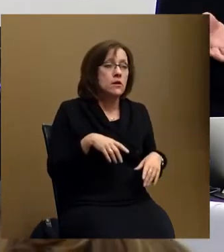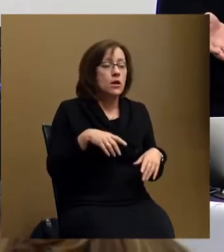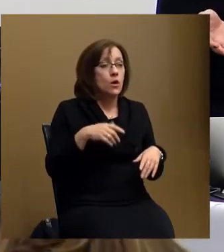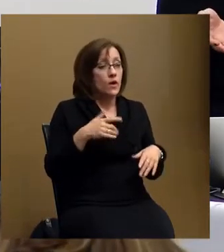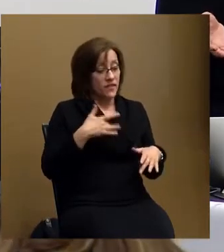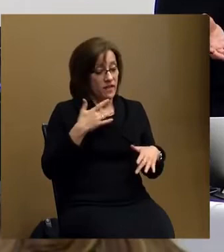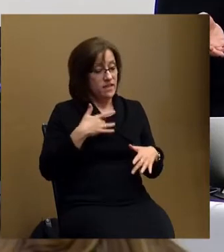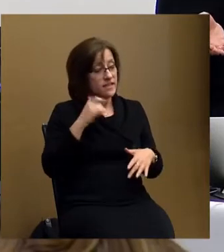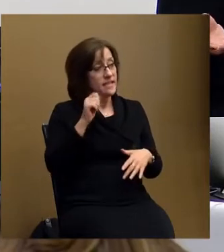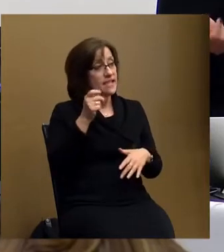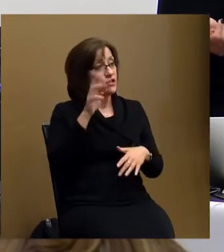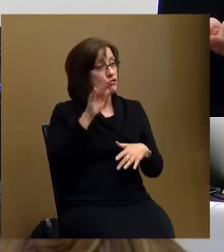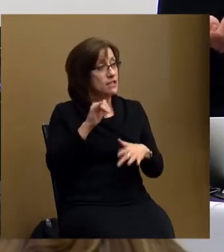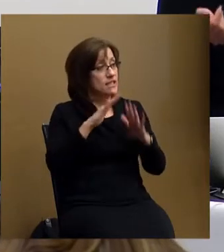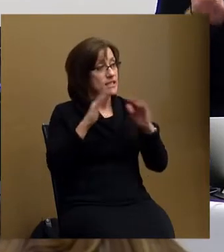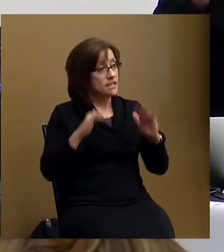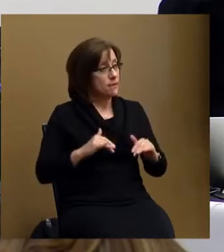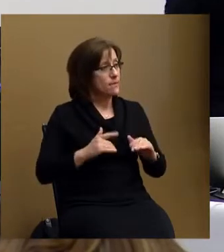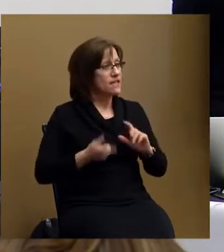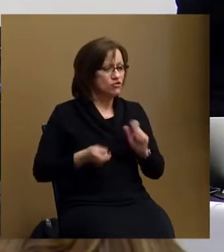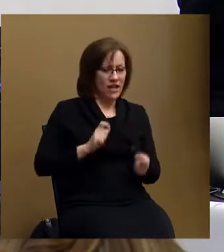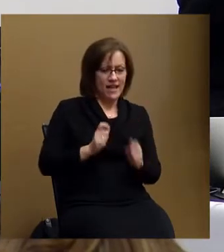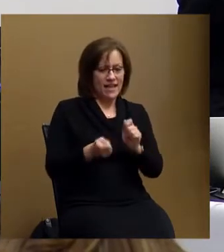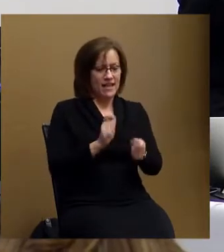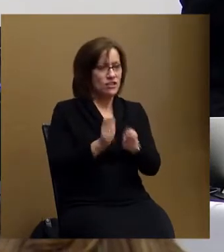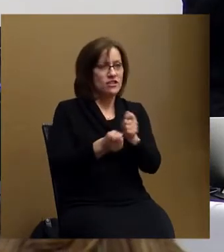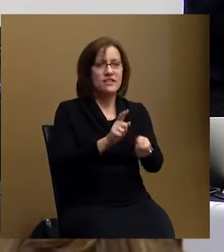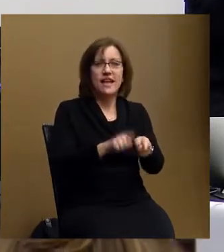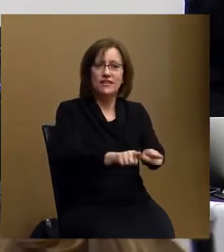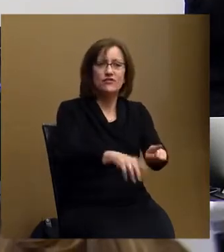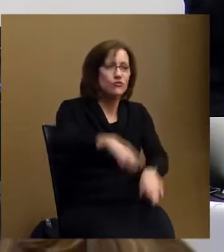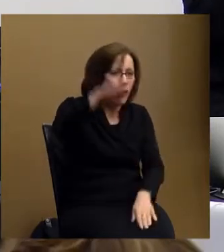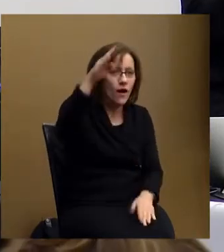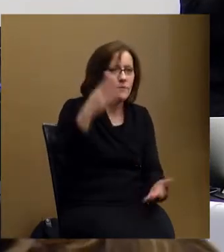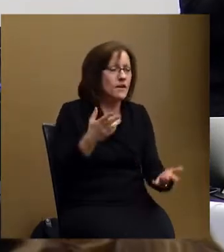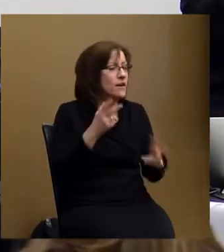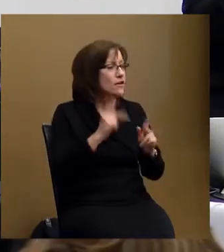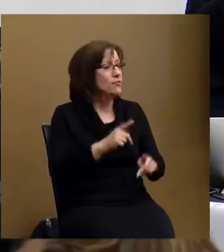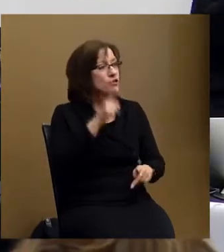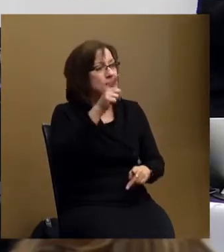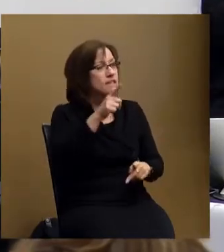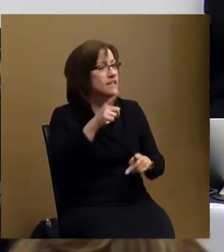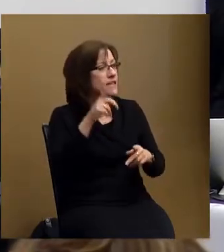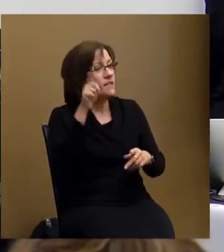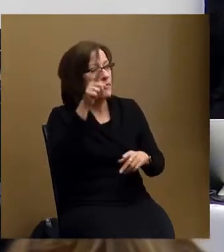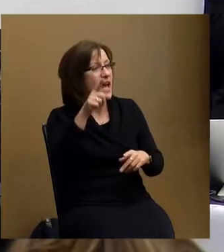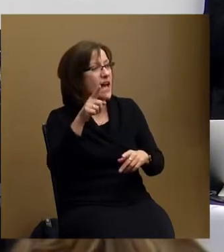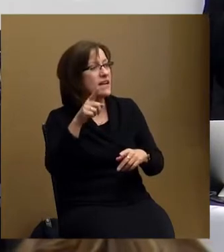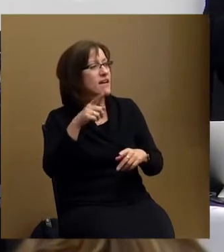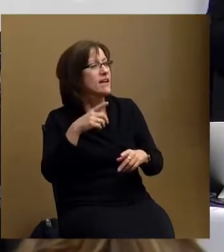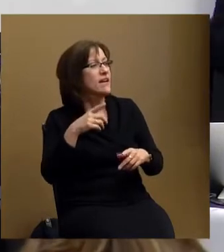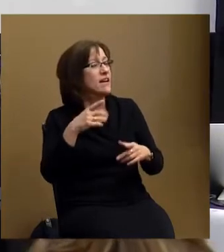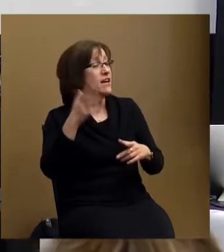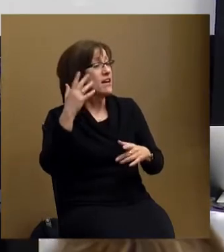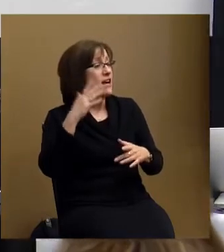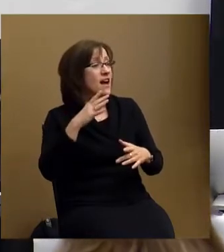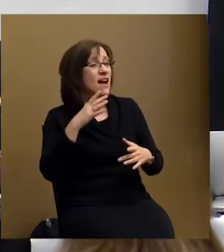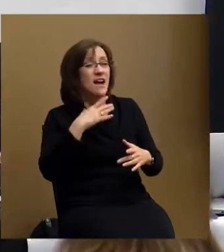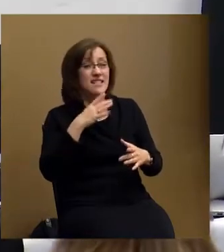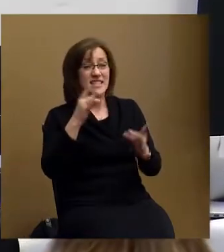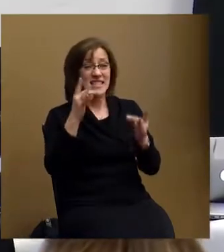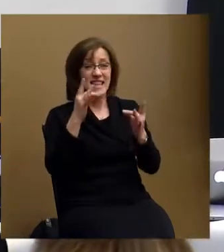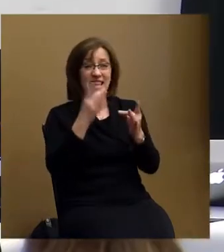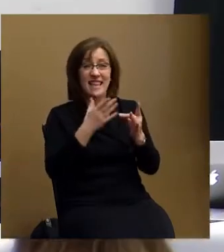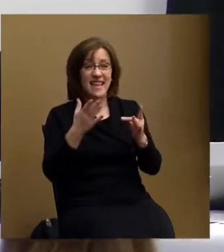they evolve. We have our person in the back who likes sticky things less now, but sometimes they